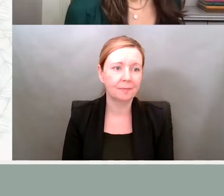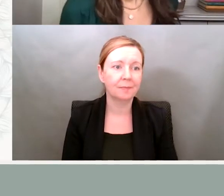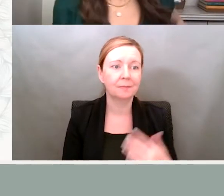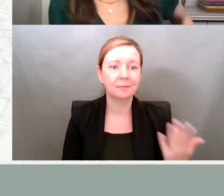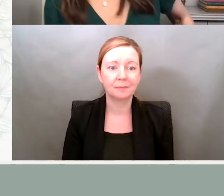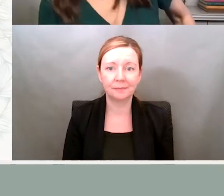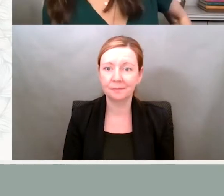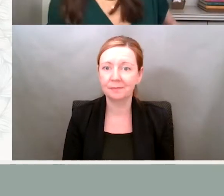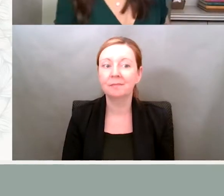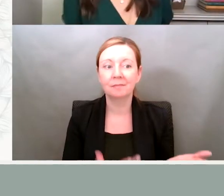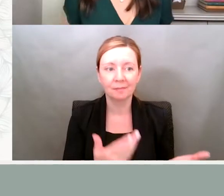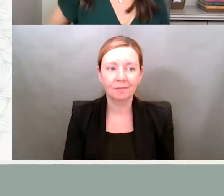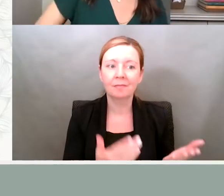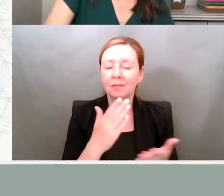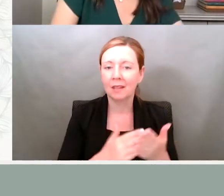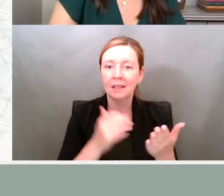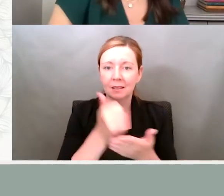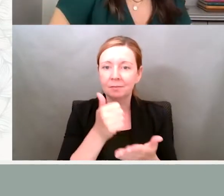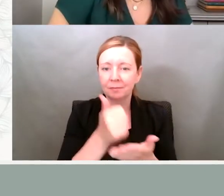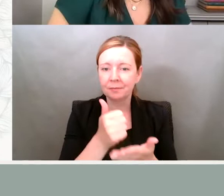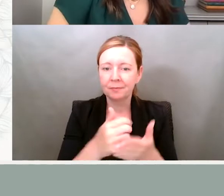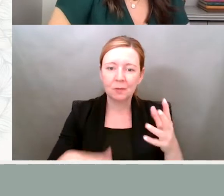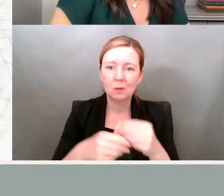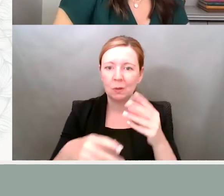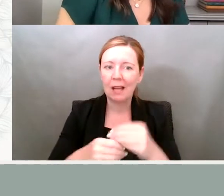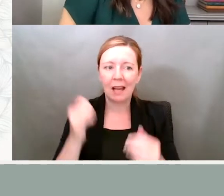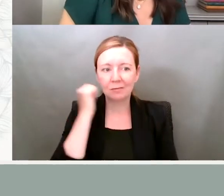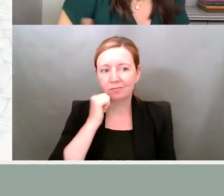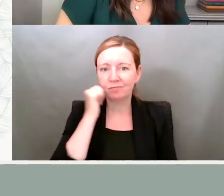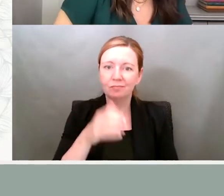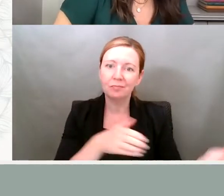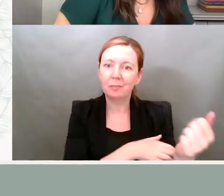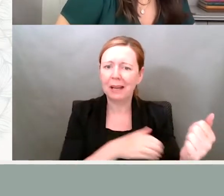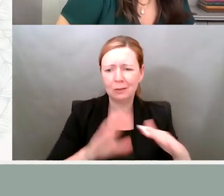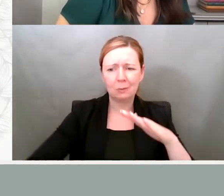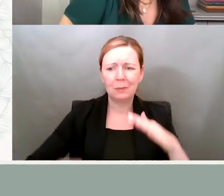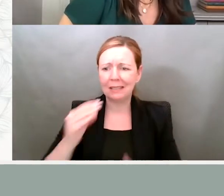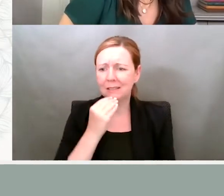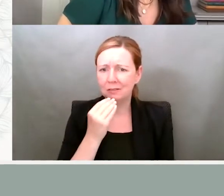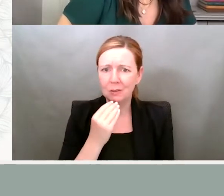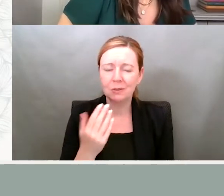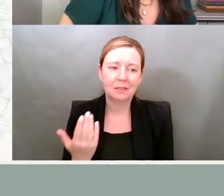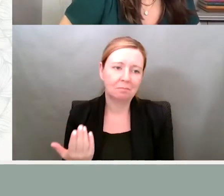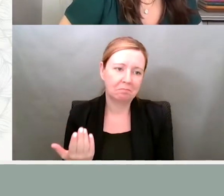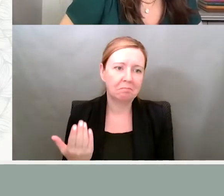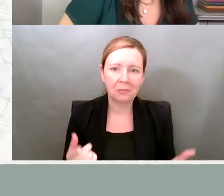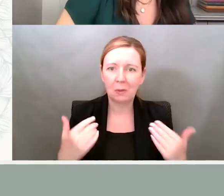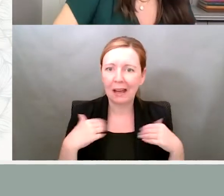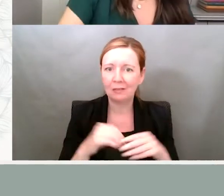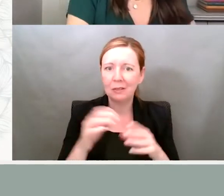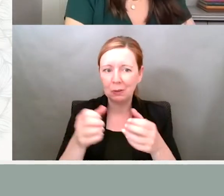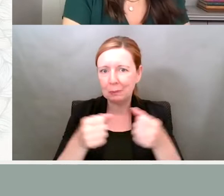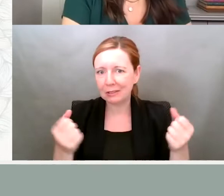So here are some tips to add daily power into very basic foods, again, that you probably have in your pantry.